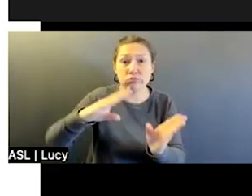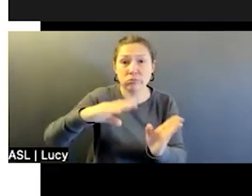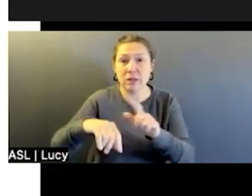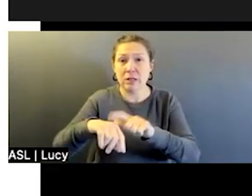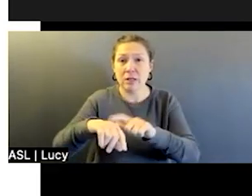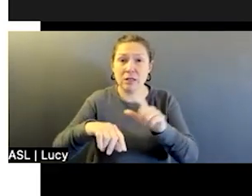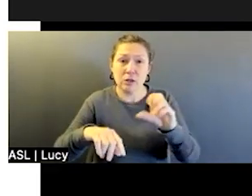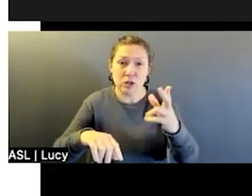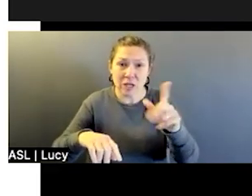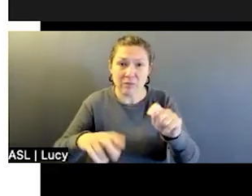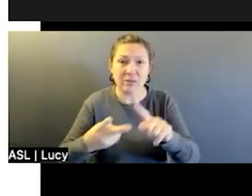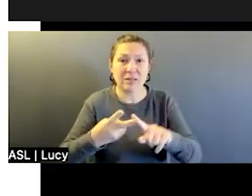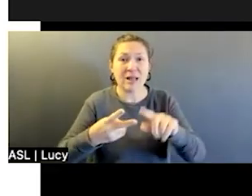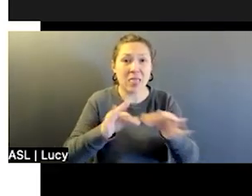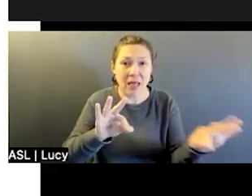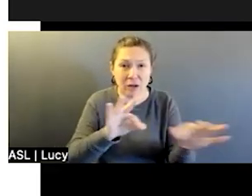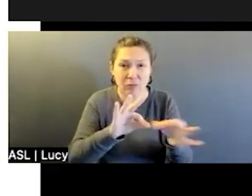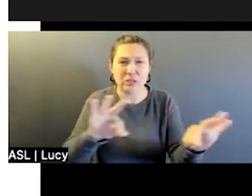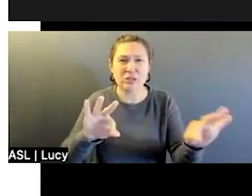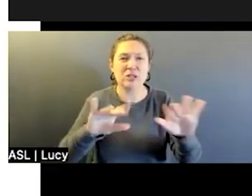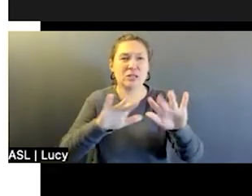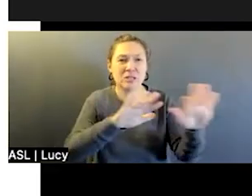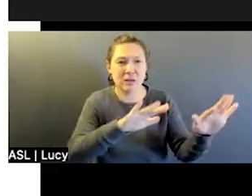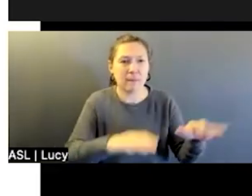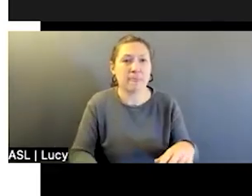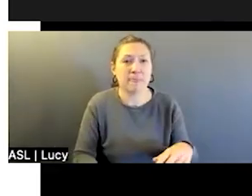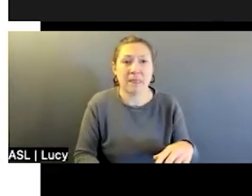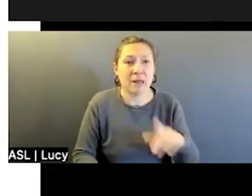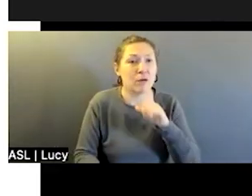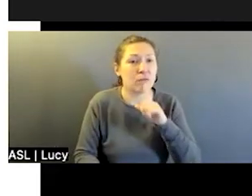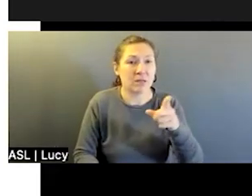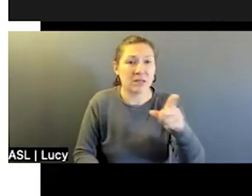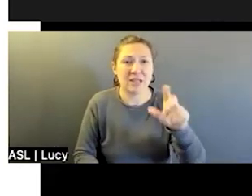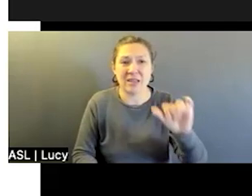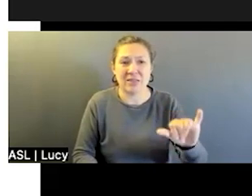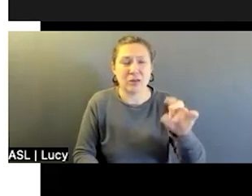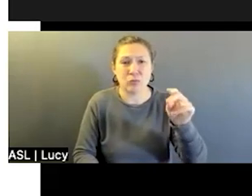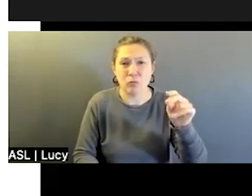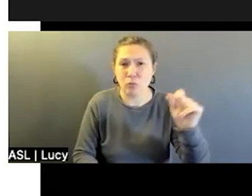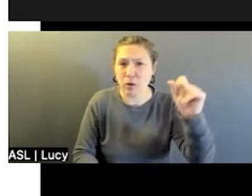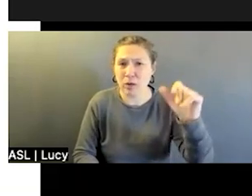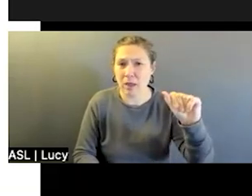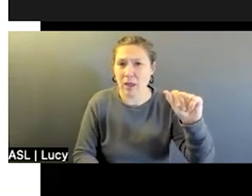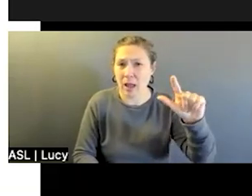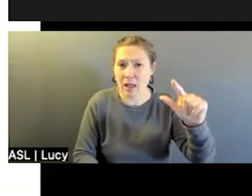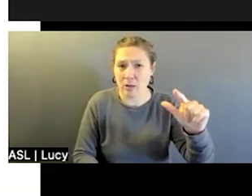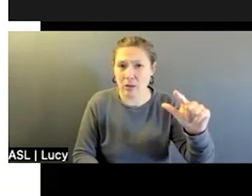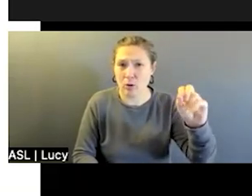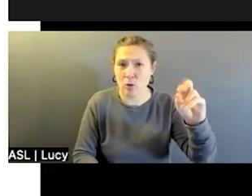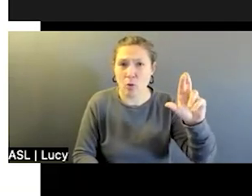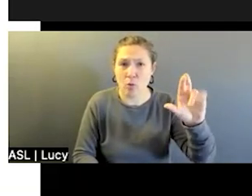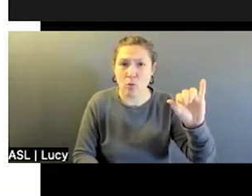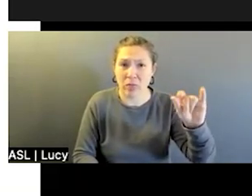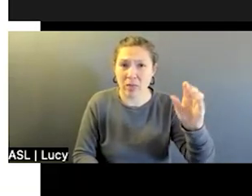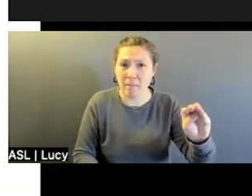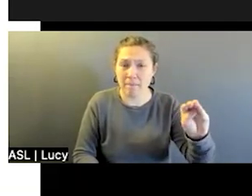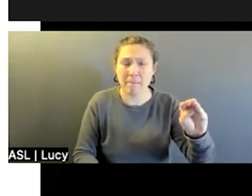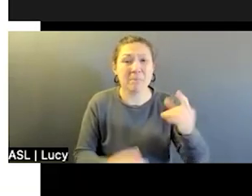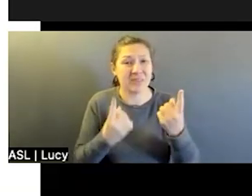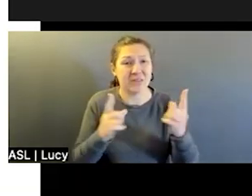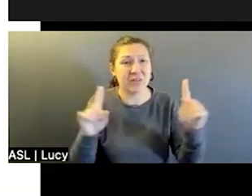greedy algorithm. That's why it's so quick, but it is also very effective. Next